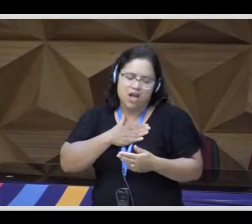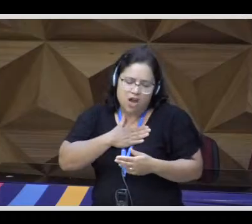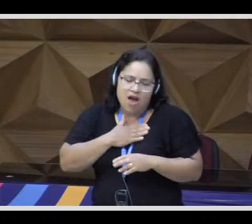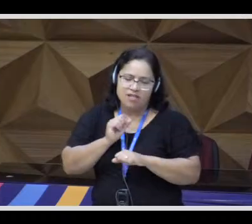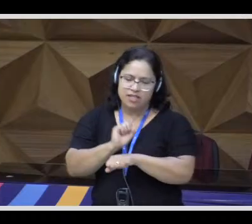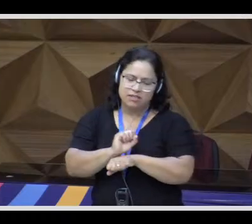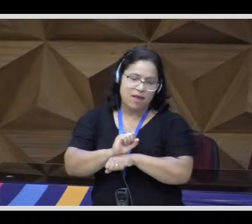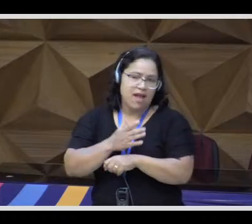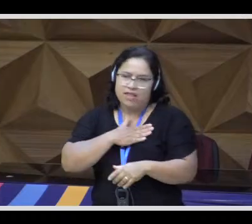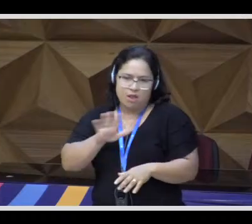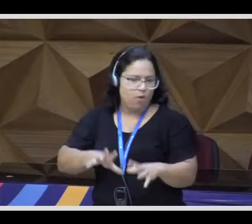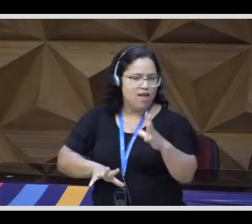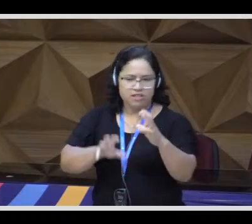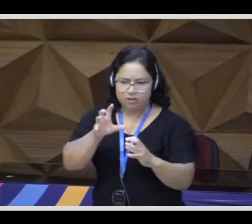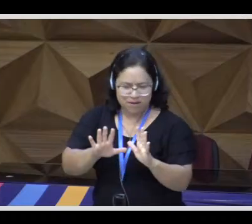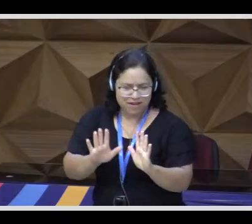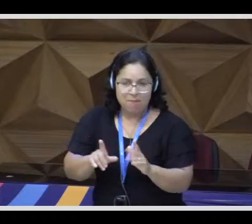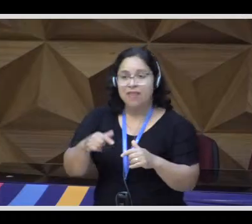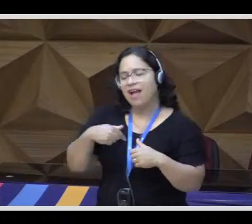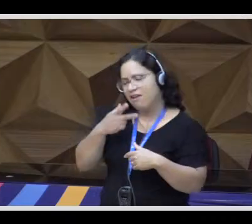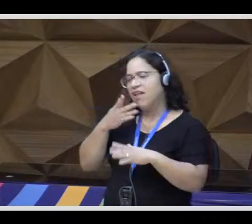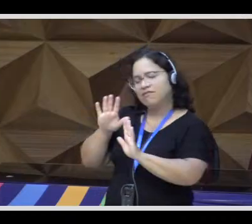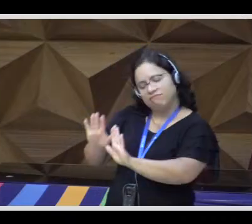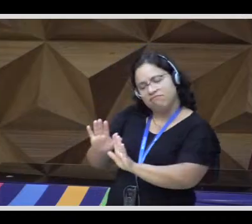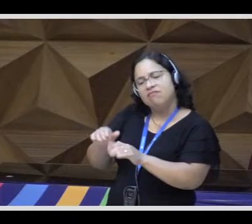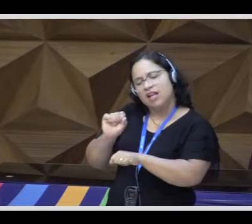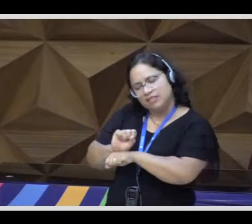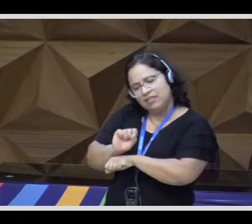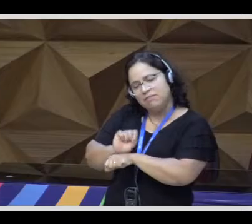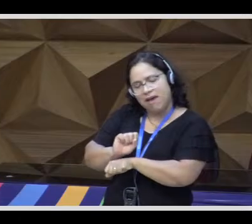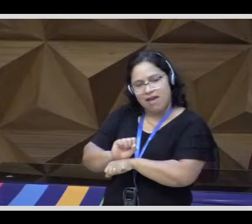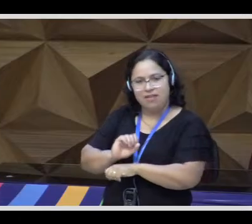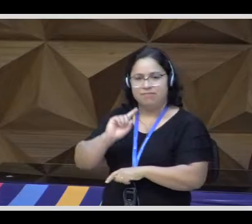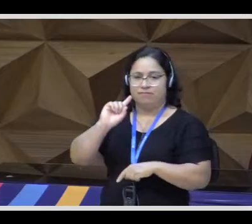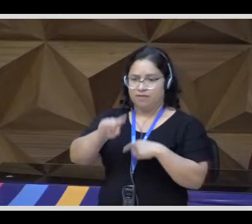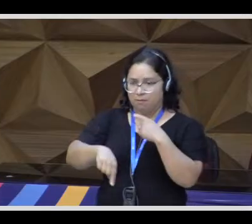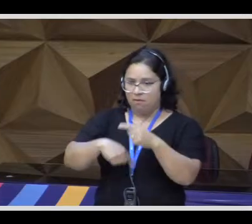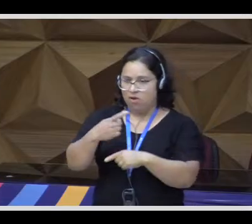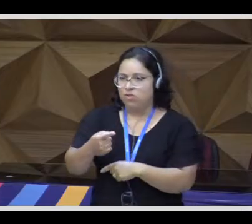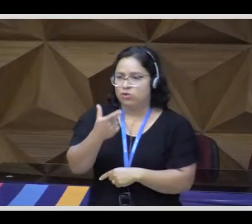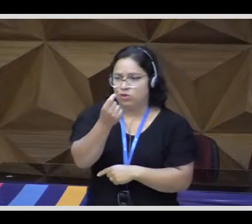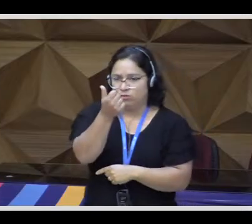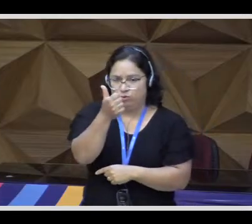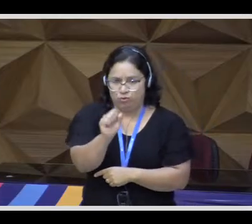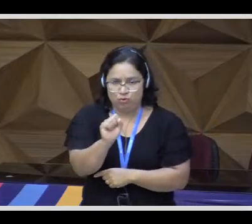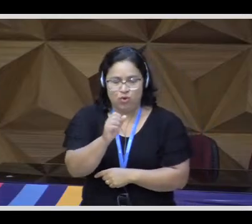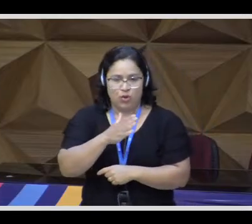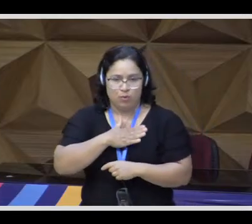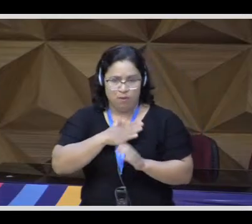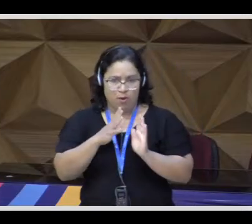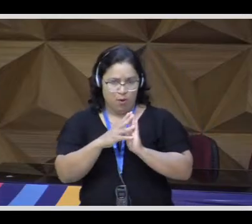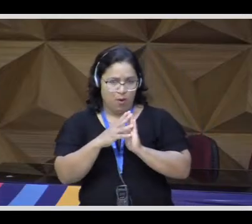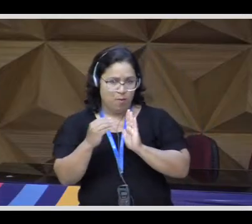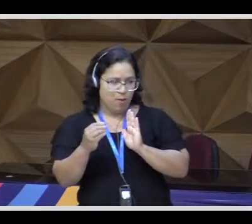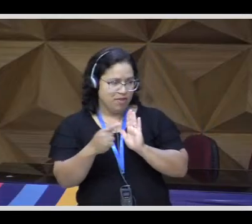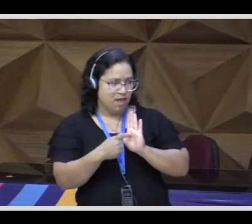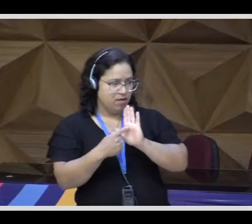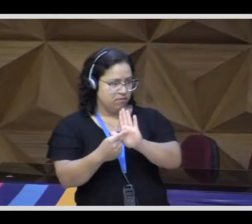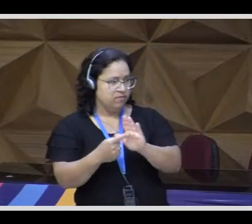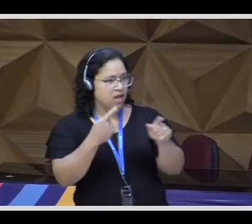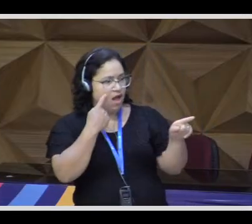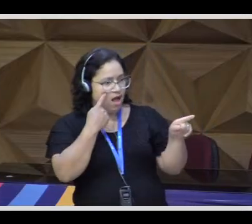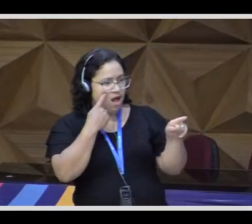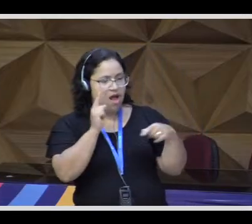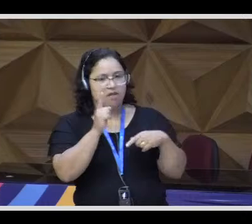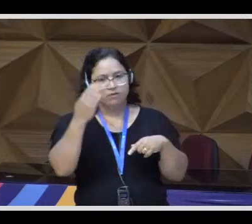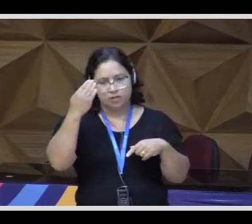Okay, let's wait. So in 2018, my model predicted that Bolsonaro